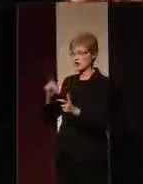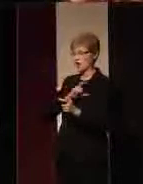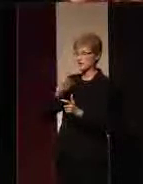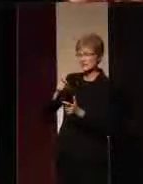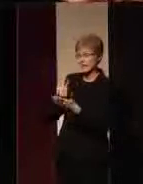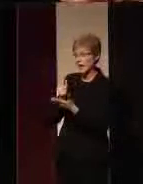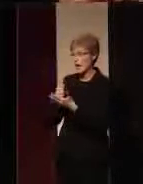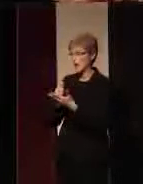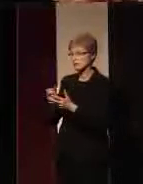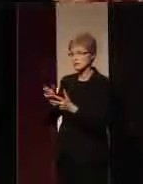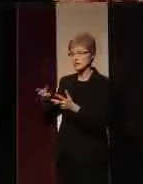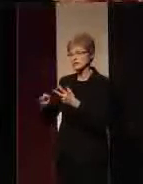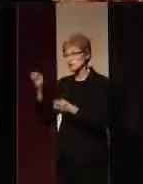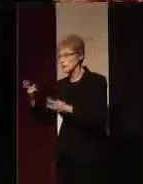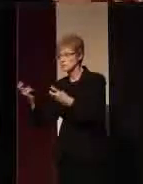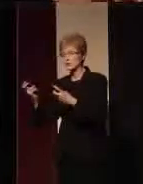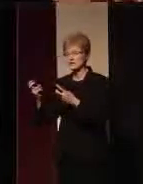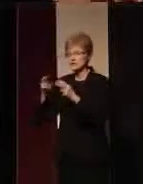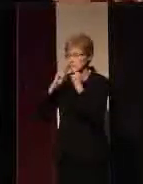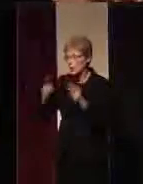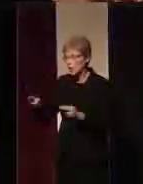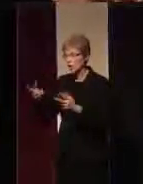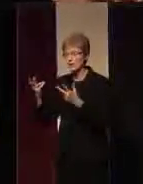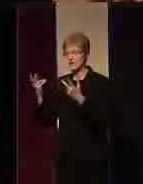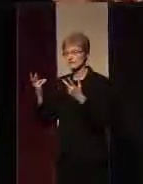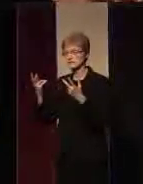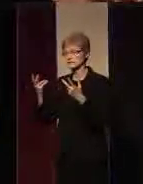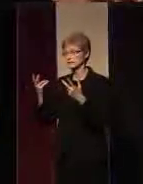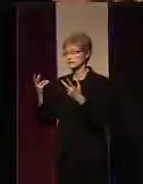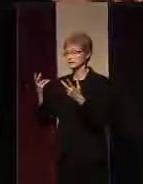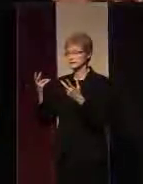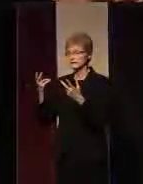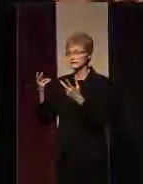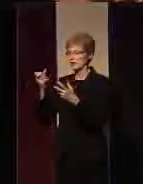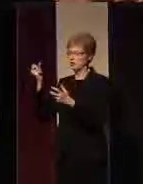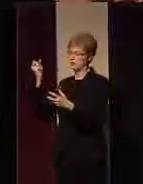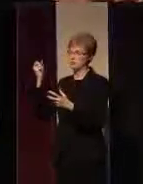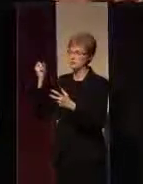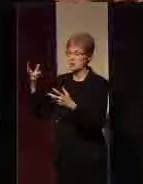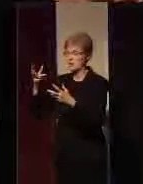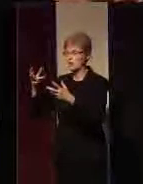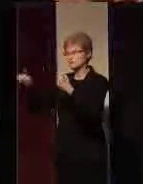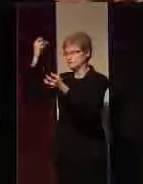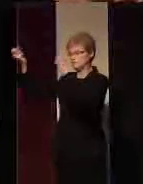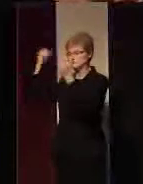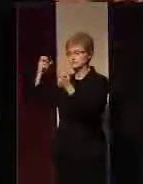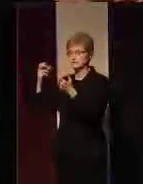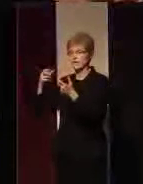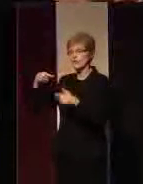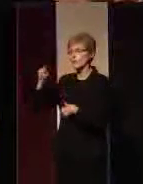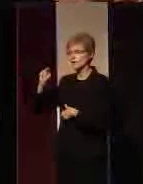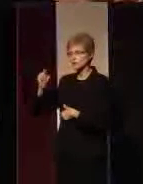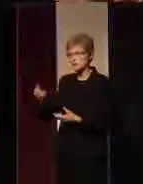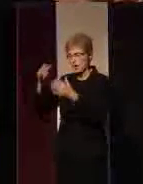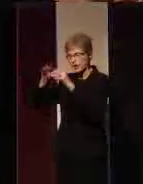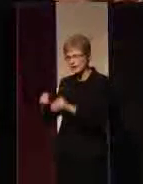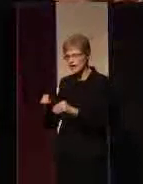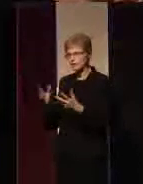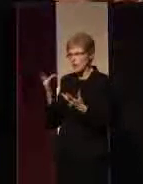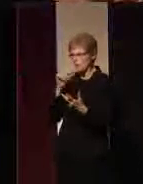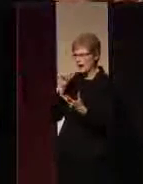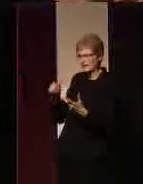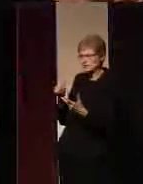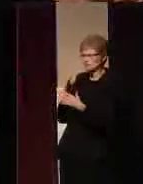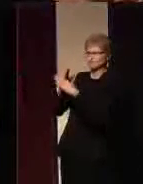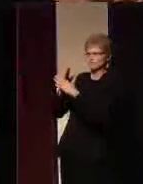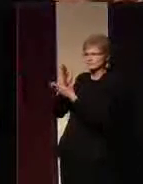aid, robberies, burglaries in progress, looting. They burned down the Quick Trip. People said, why didn't you go in